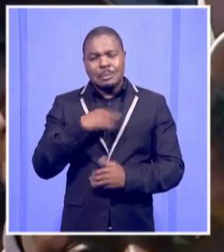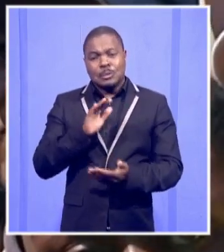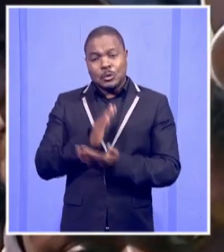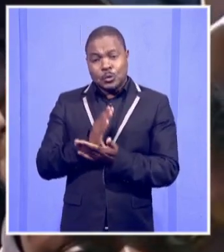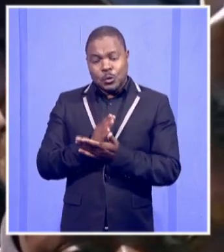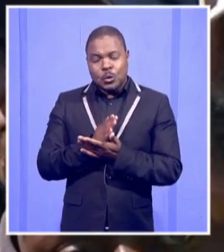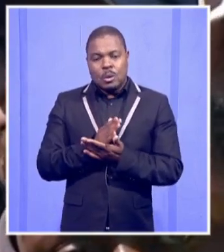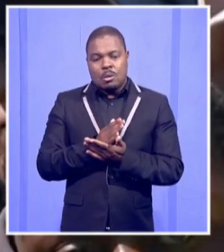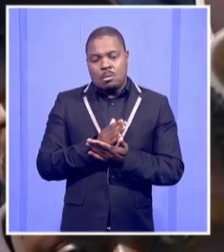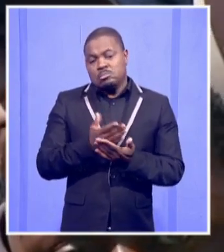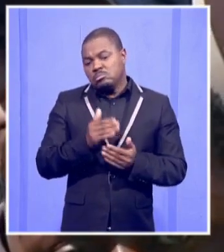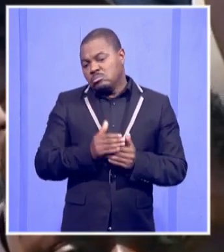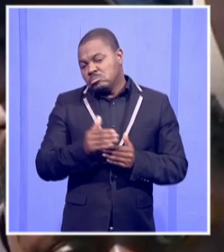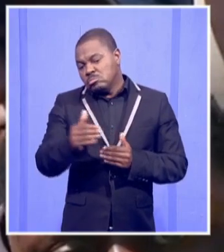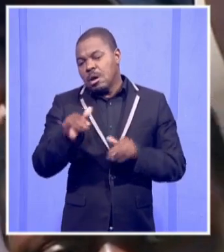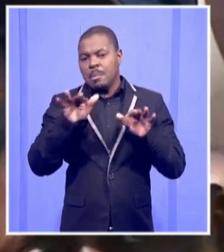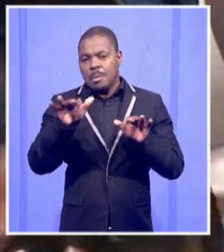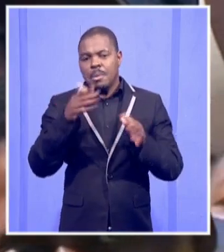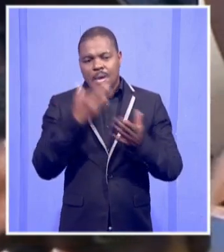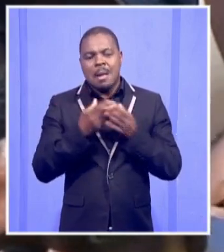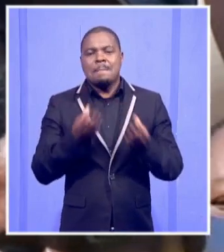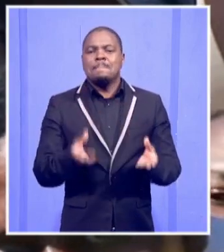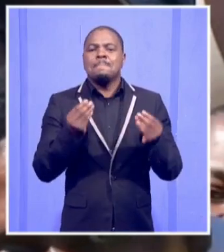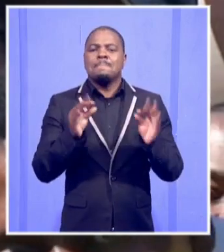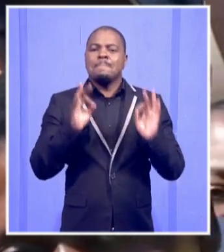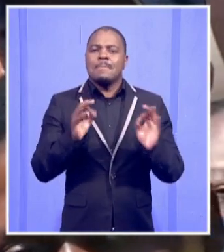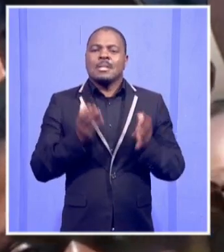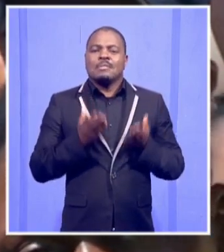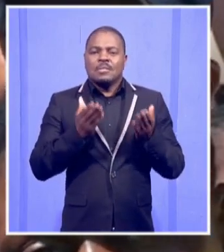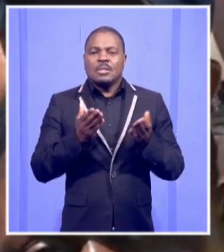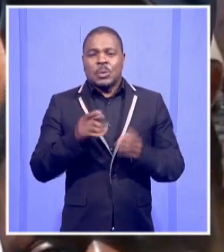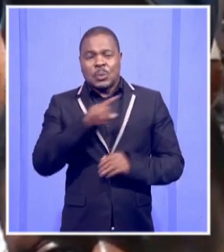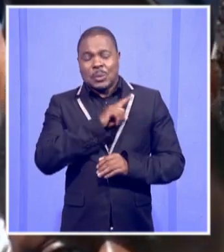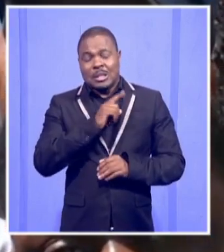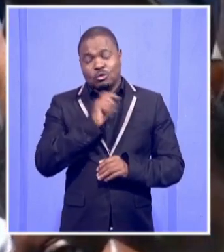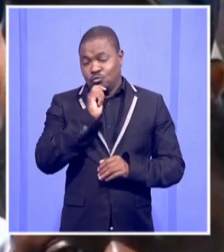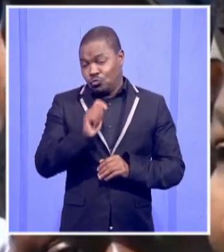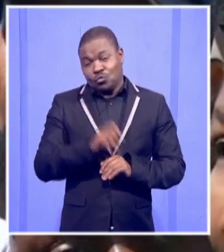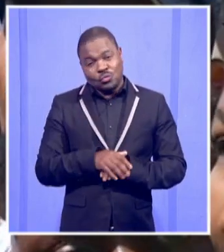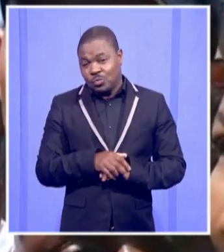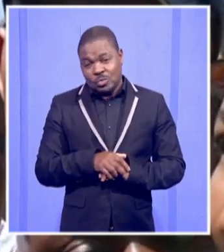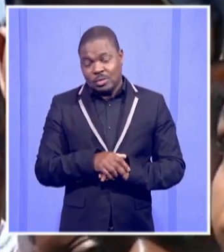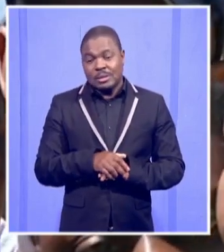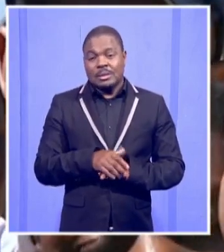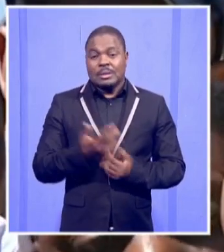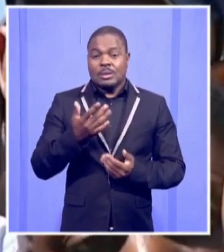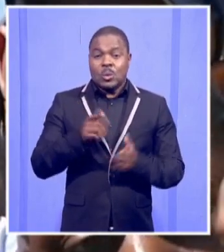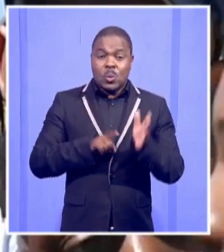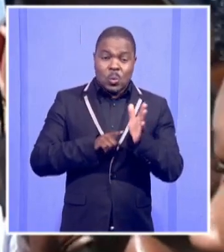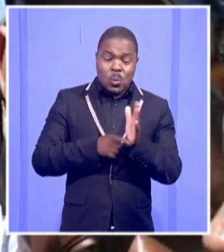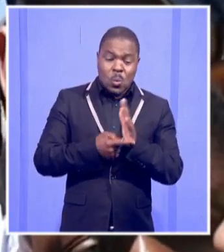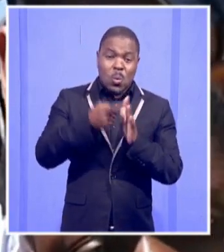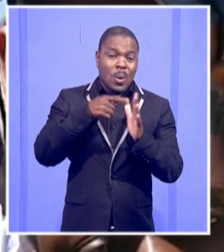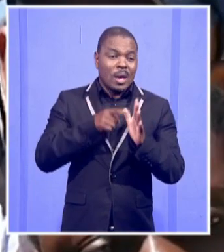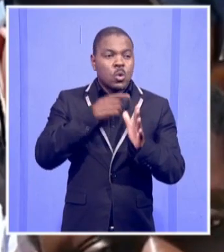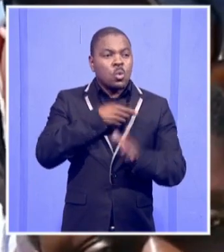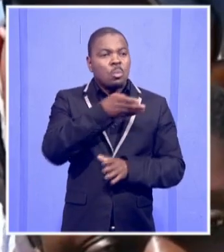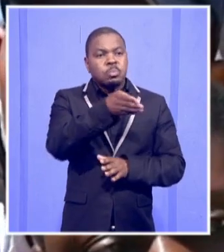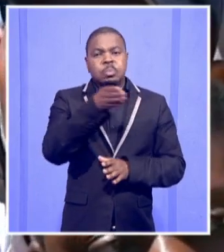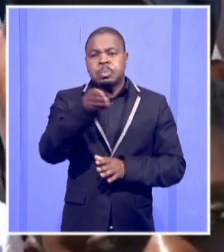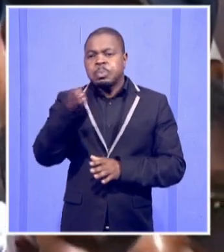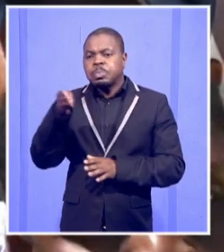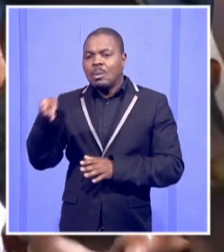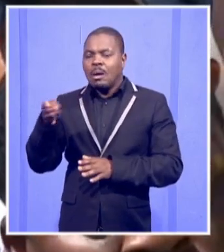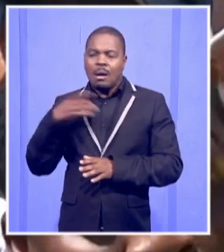point people will be able to get what they want, because really if you go around during the weekend, so we have had people